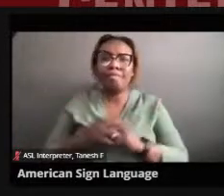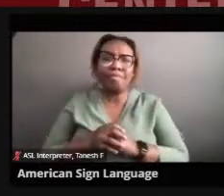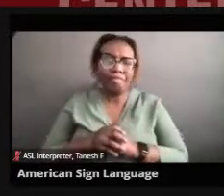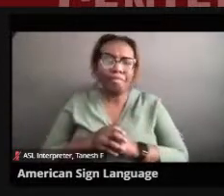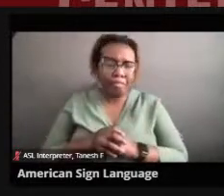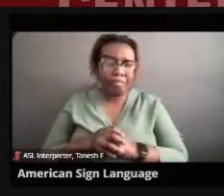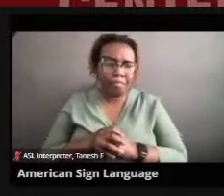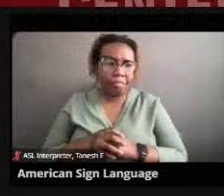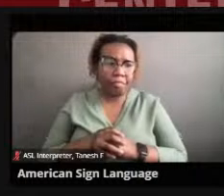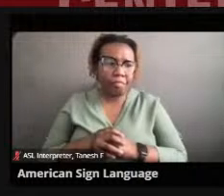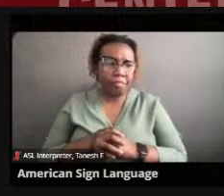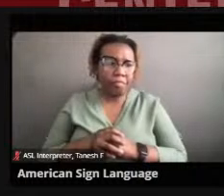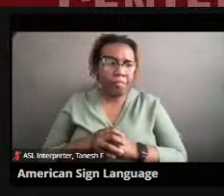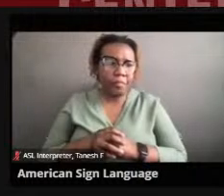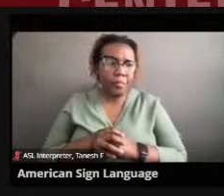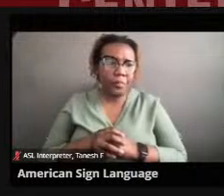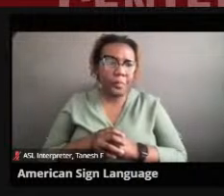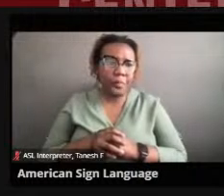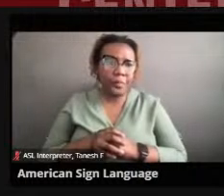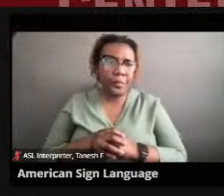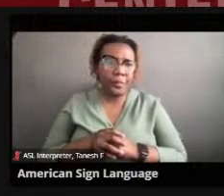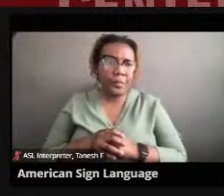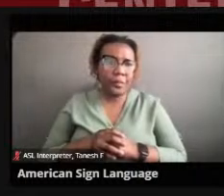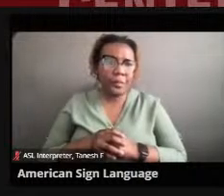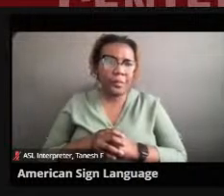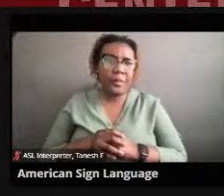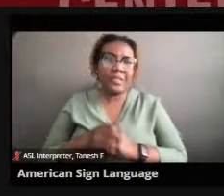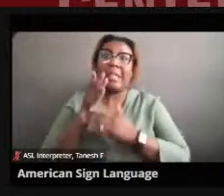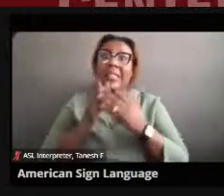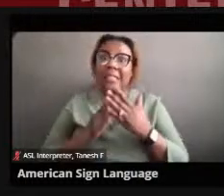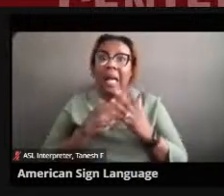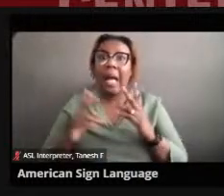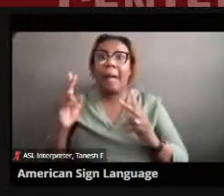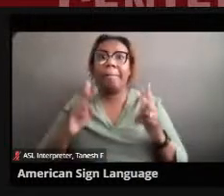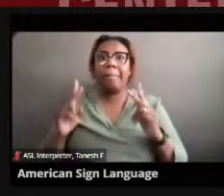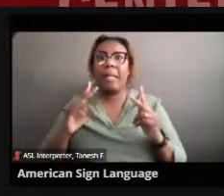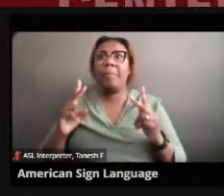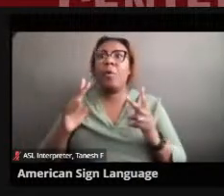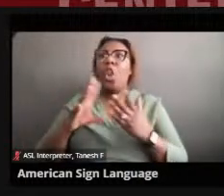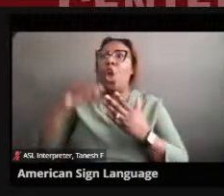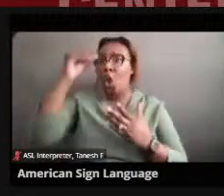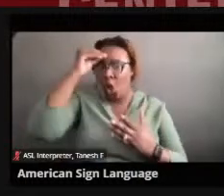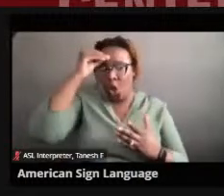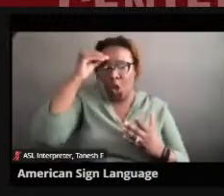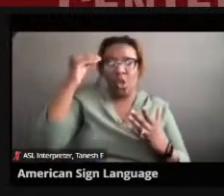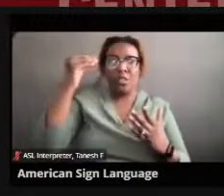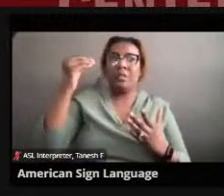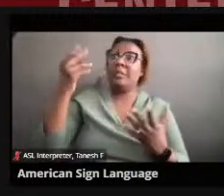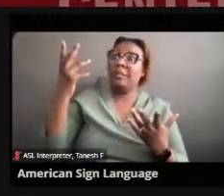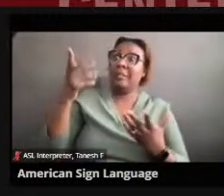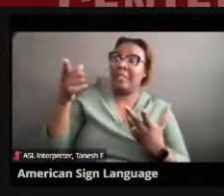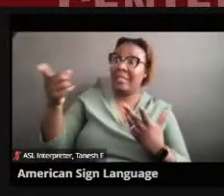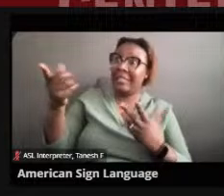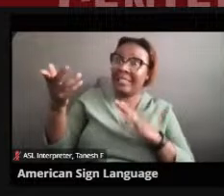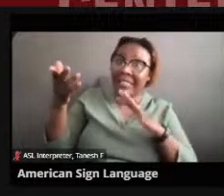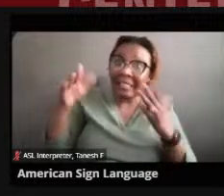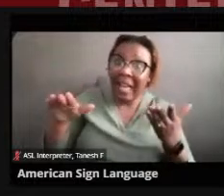those who are living with the knowledge that they will never see their loved ones again.